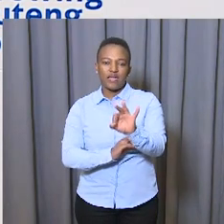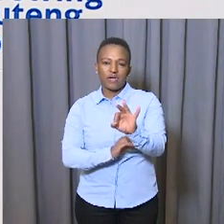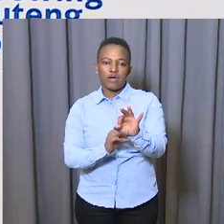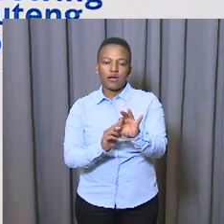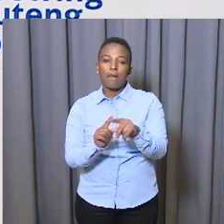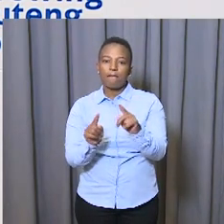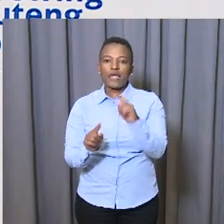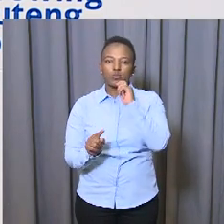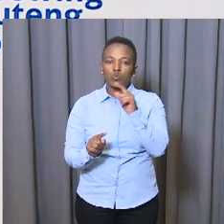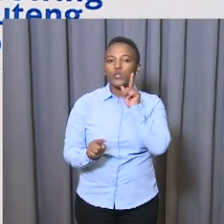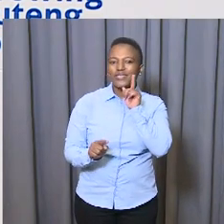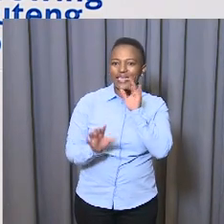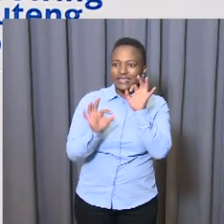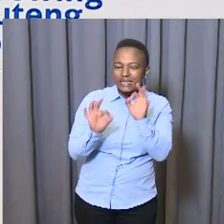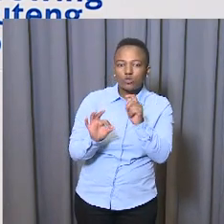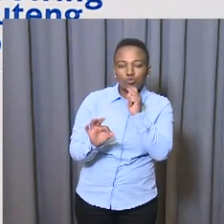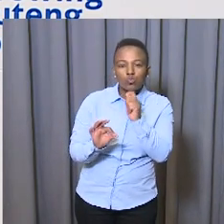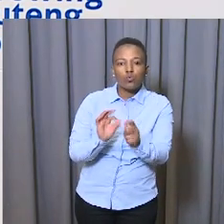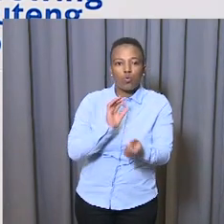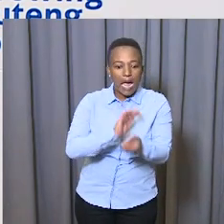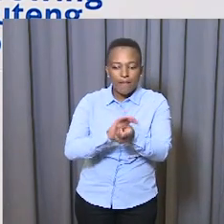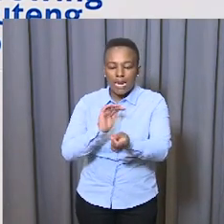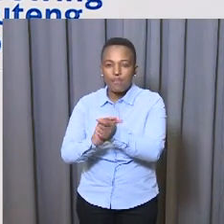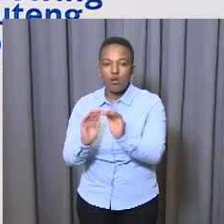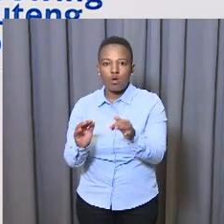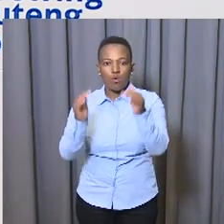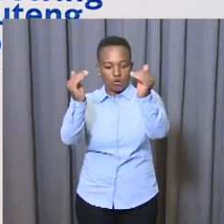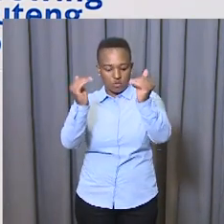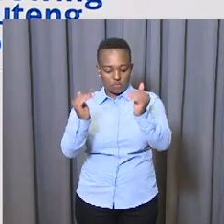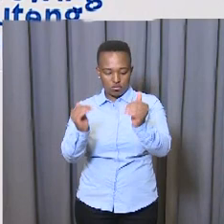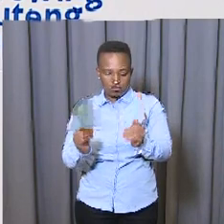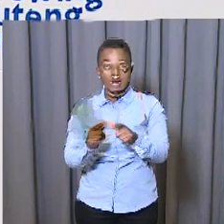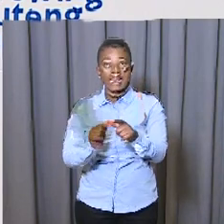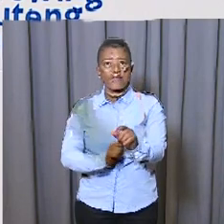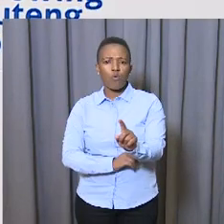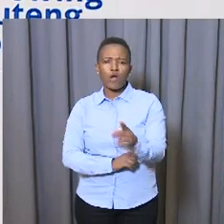people. We are pragmatic people. We would like to move to level one. It